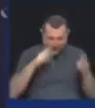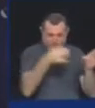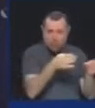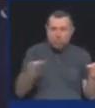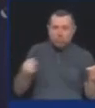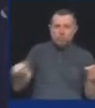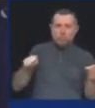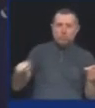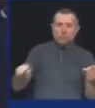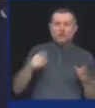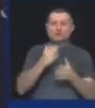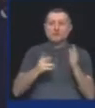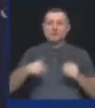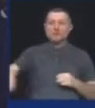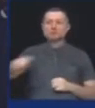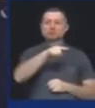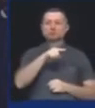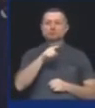care.